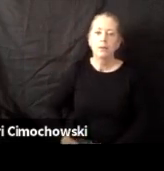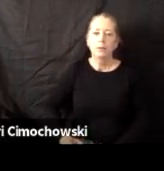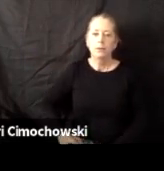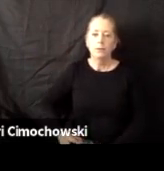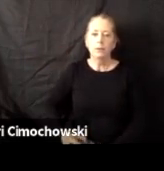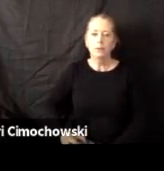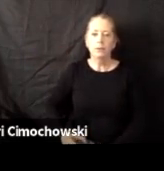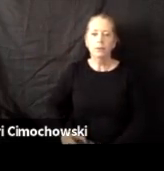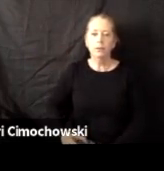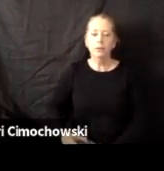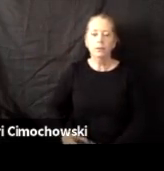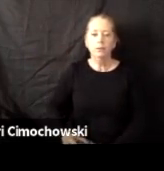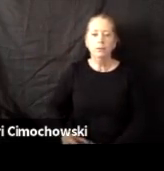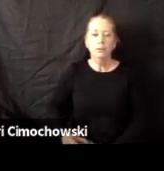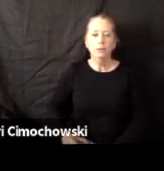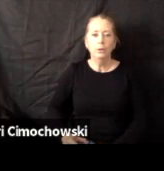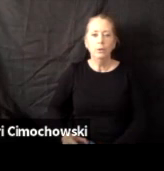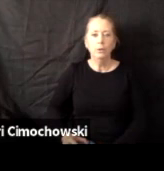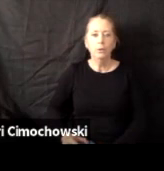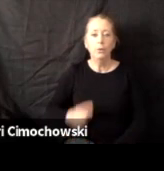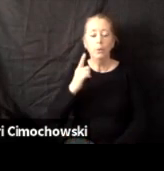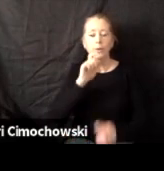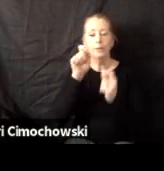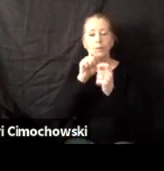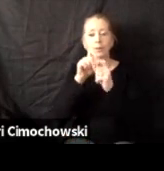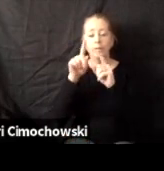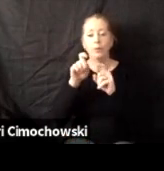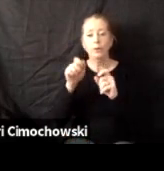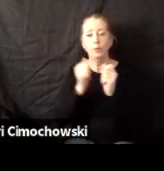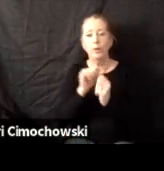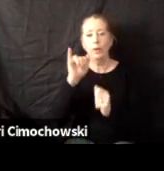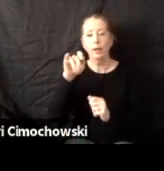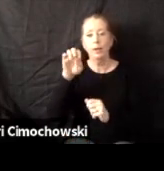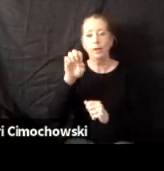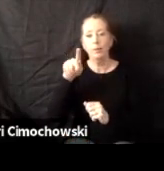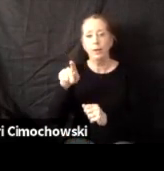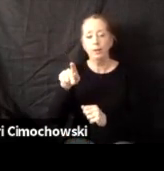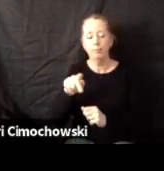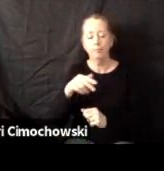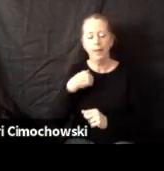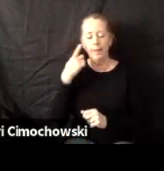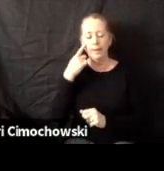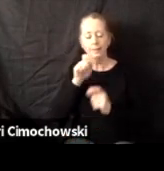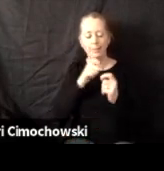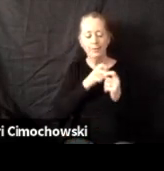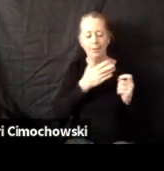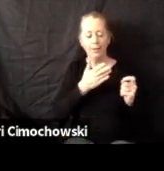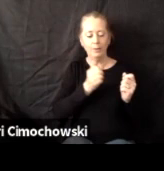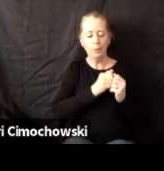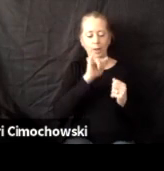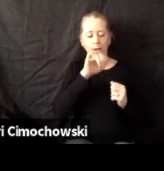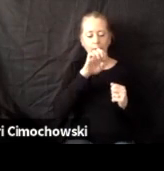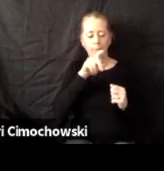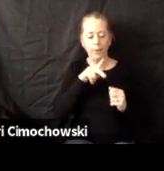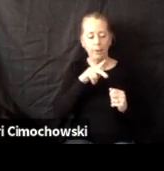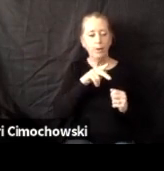There was one specific to a student with an IEP. So again, I think there's certain things that will be handled by the IEP team. Are you making progress given